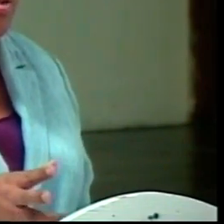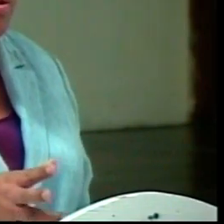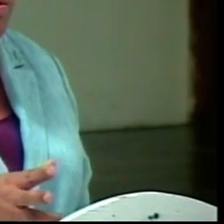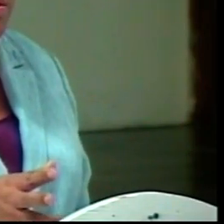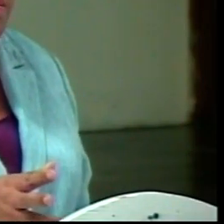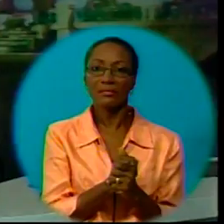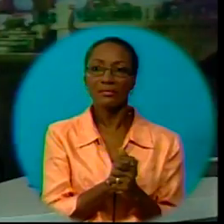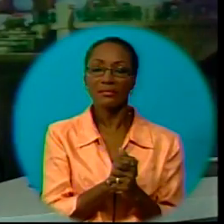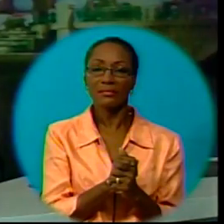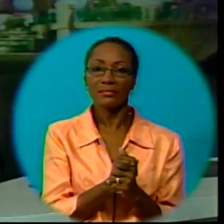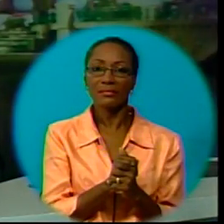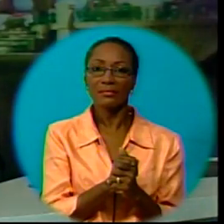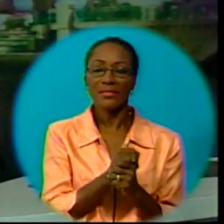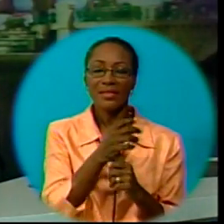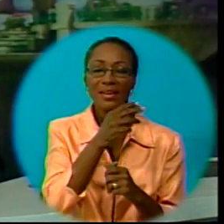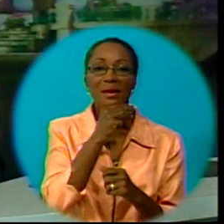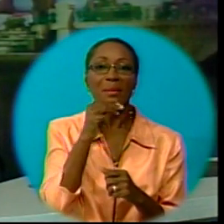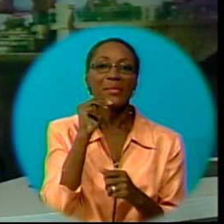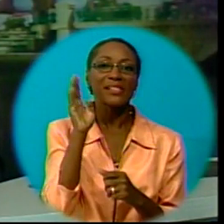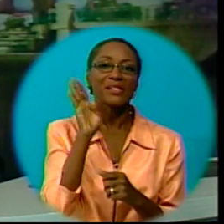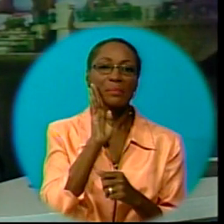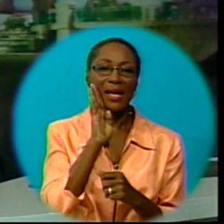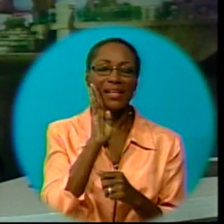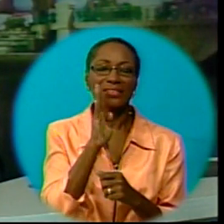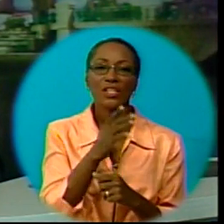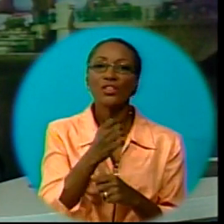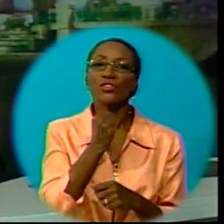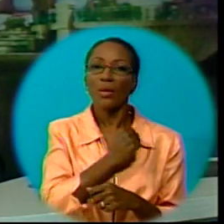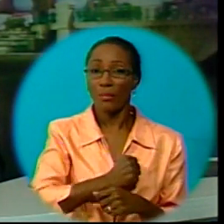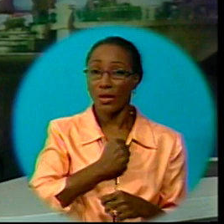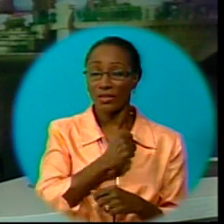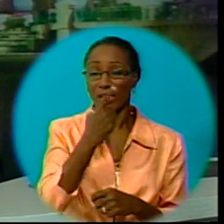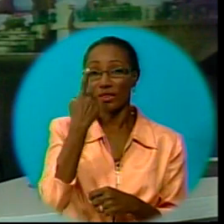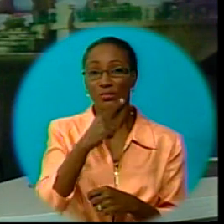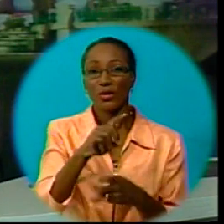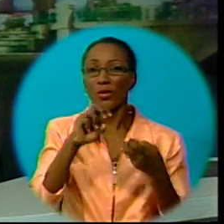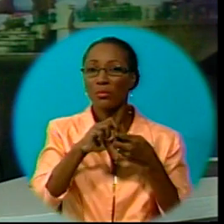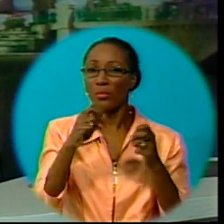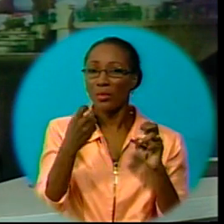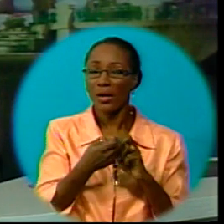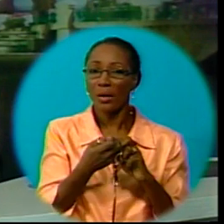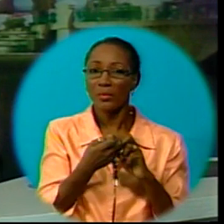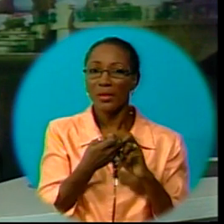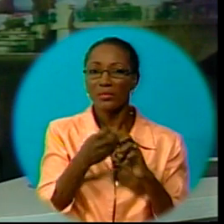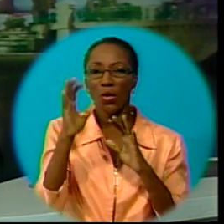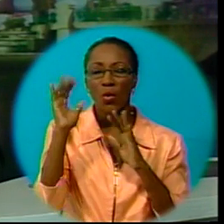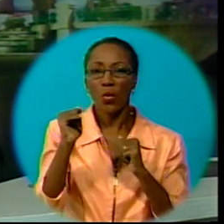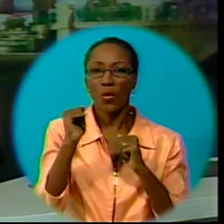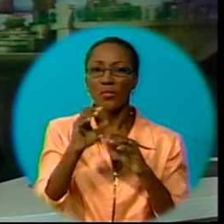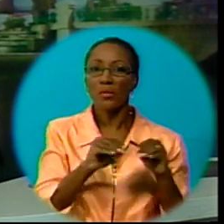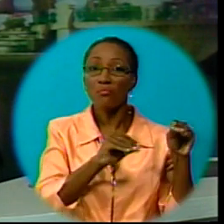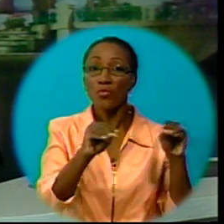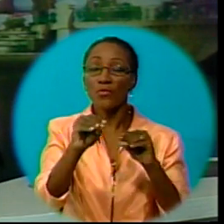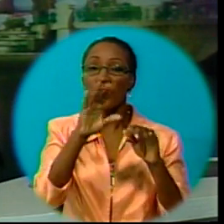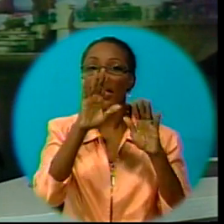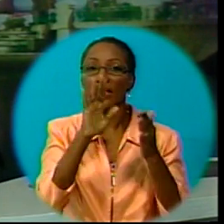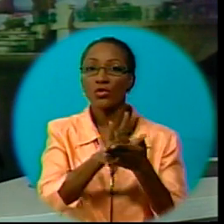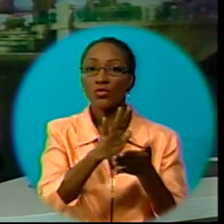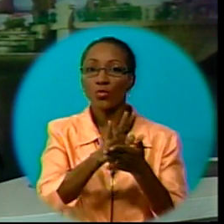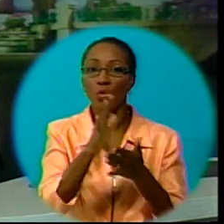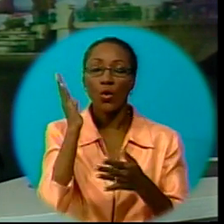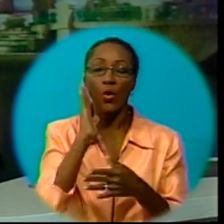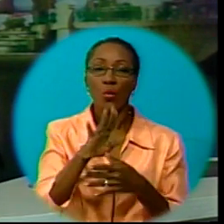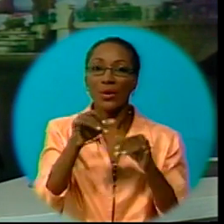locations. Ms. Best, who apologized for the inconvenience caused, says she hopes the relocation will only last for about